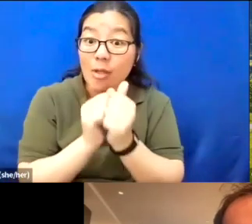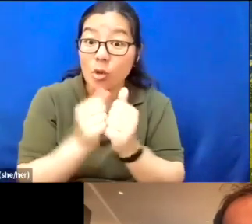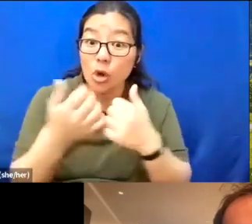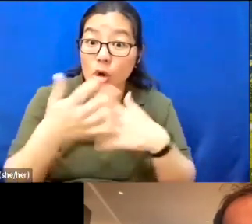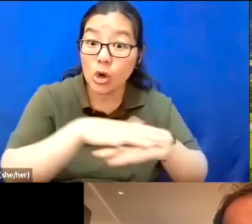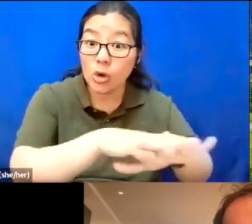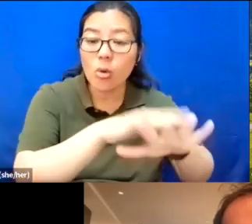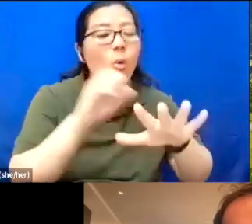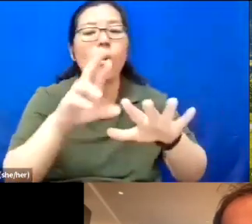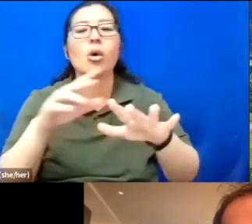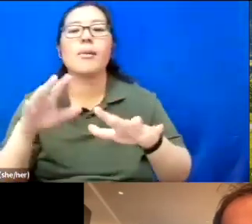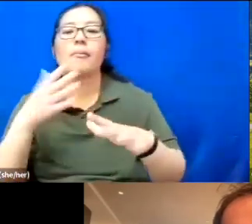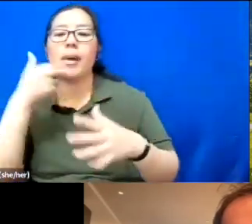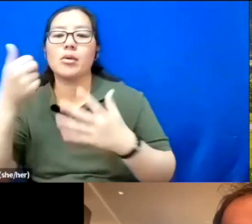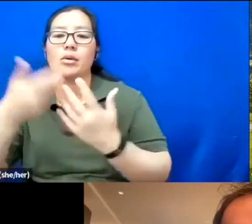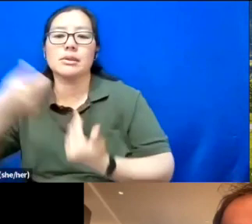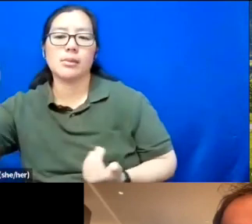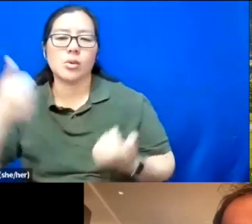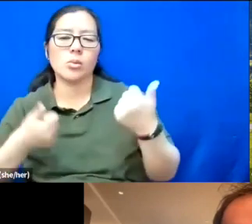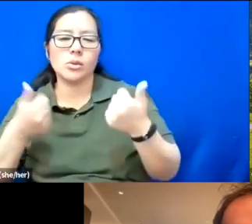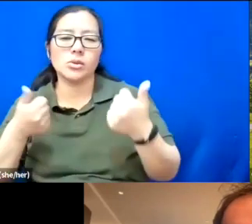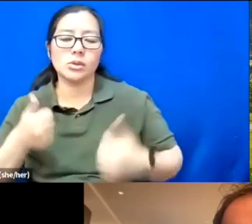think it's better to do them separate?